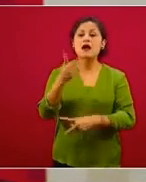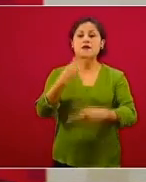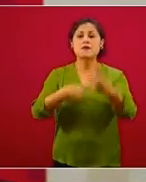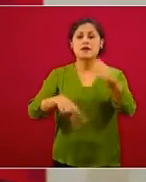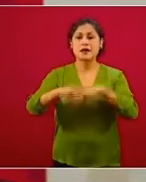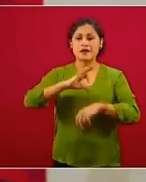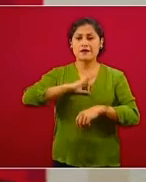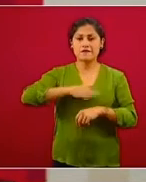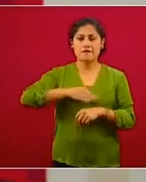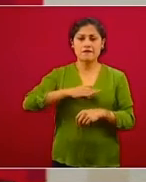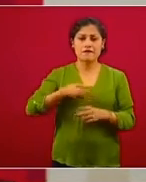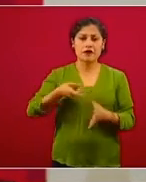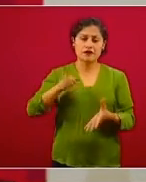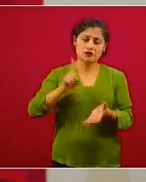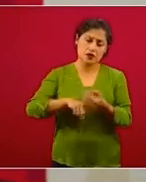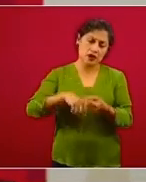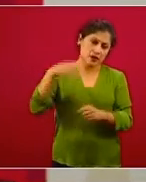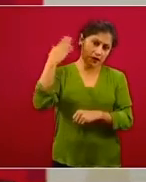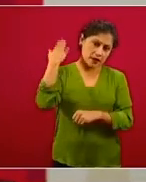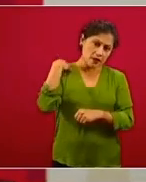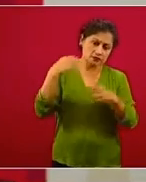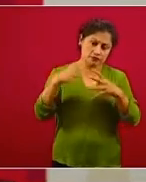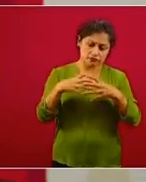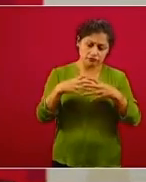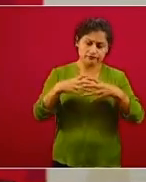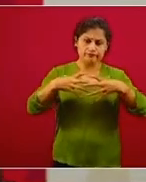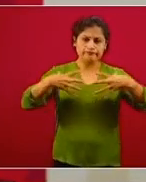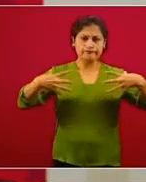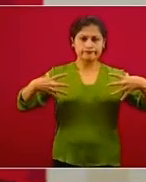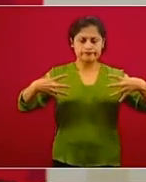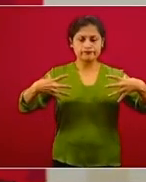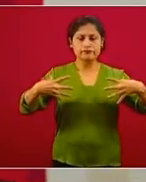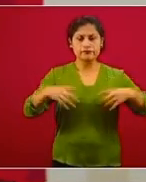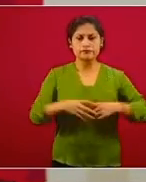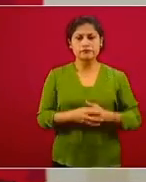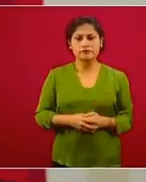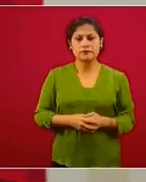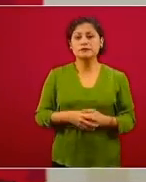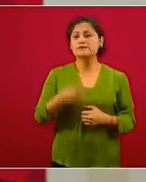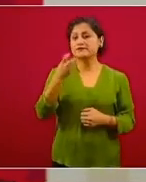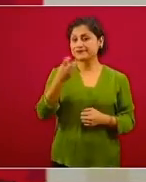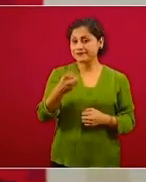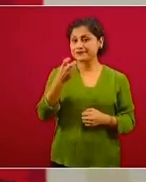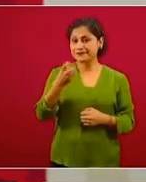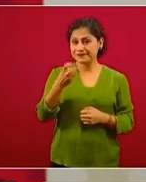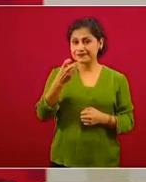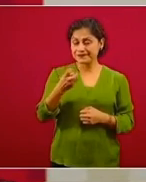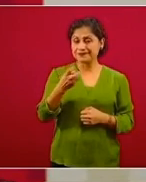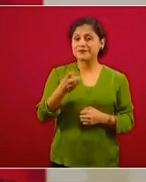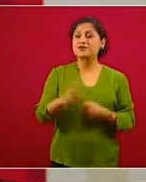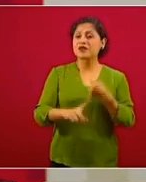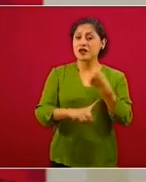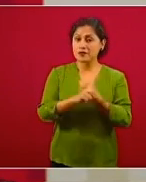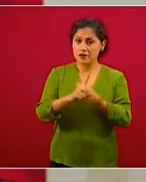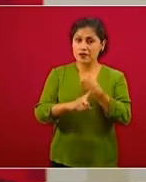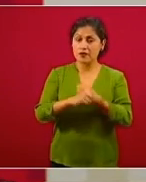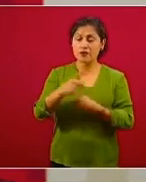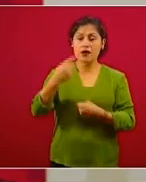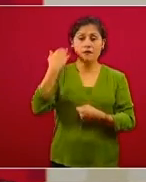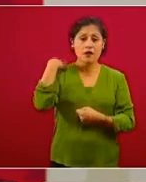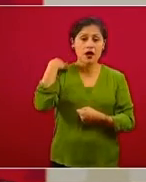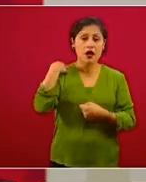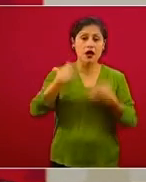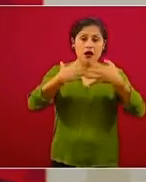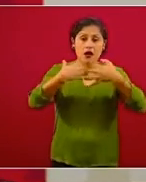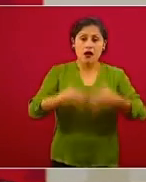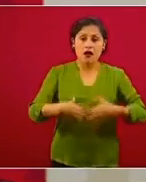causing damage in the lungs because of inflammation. They're stopping the lungs from doing their main function,